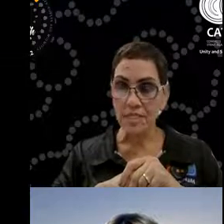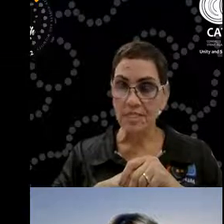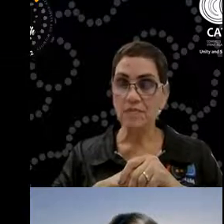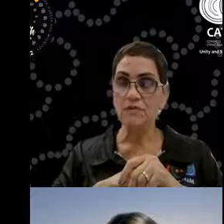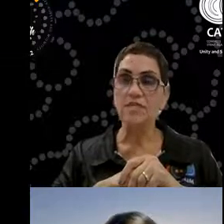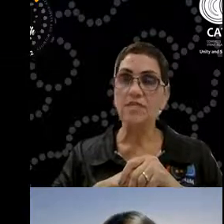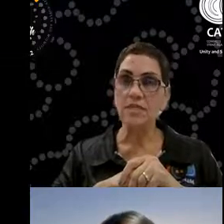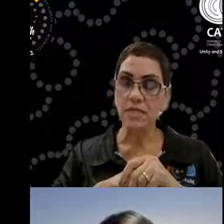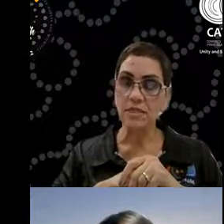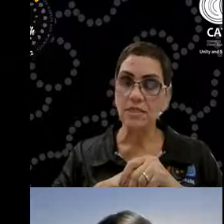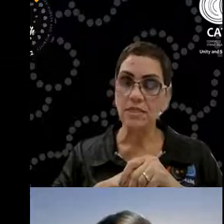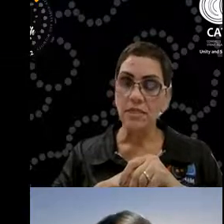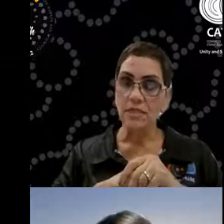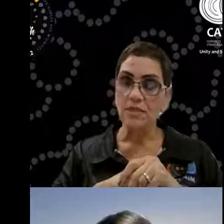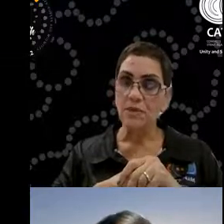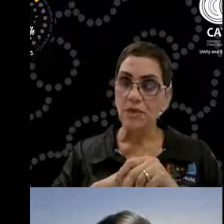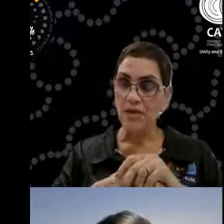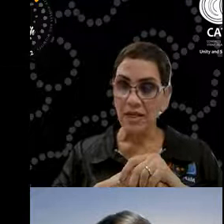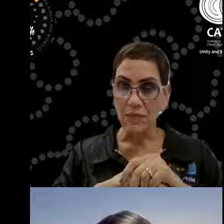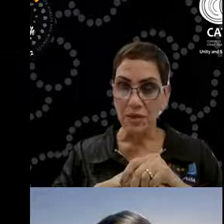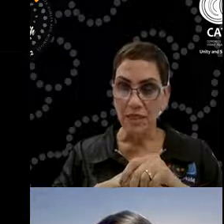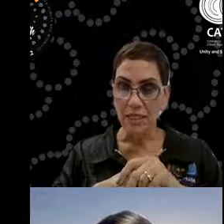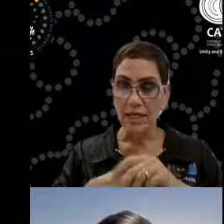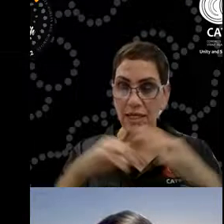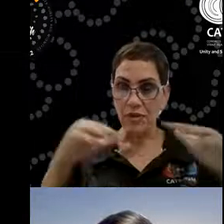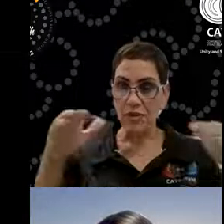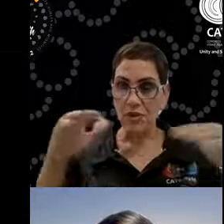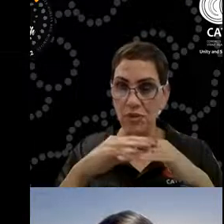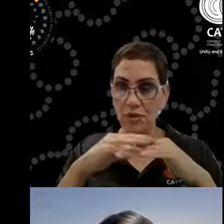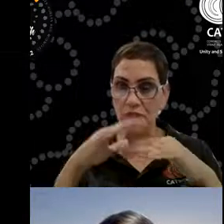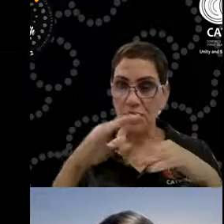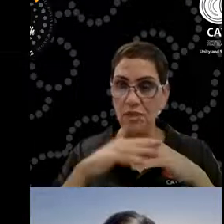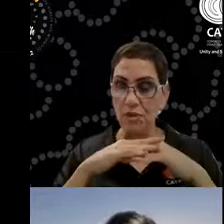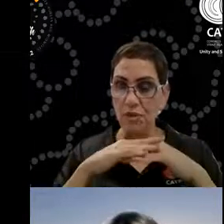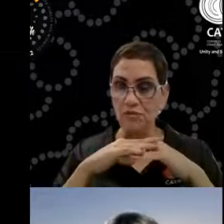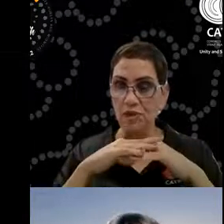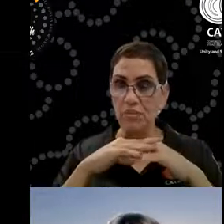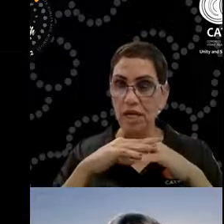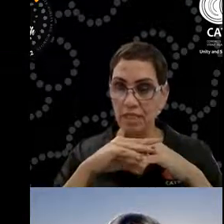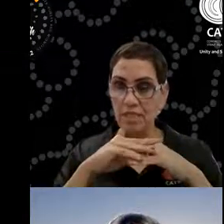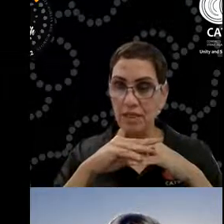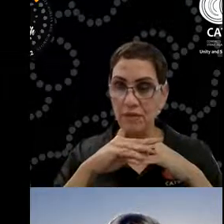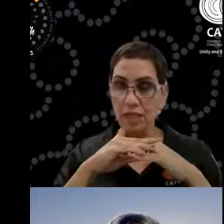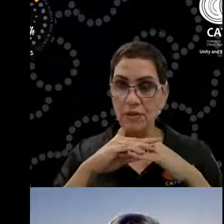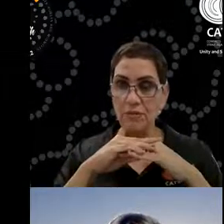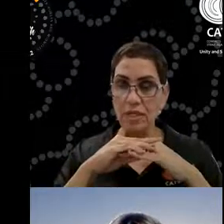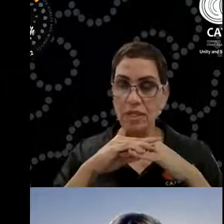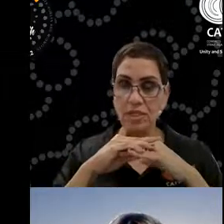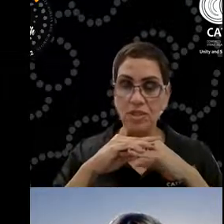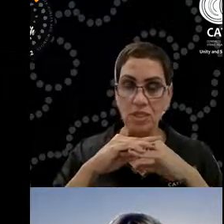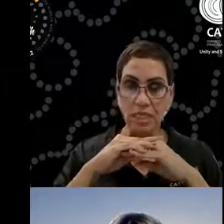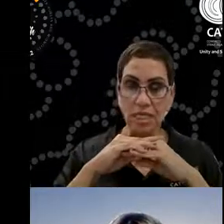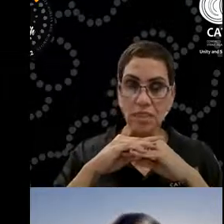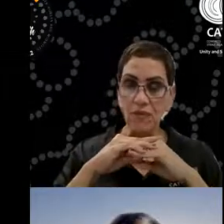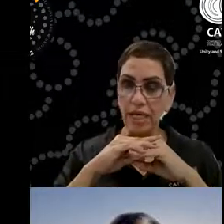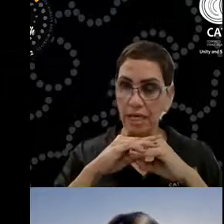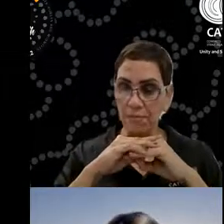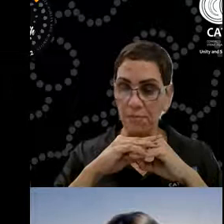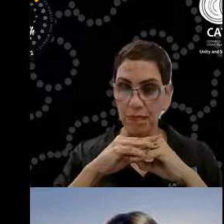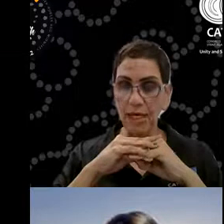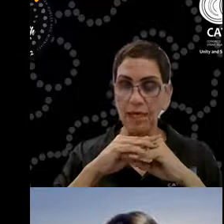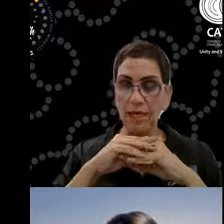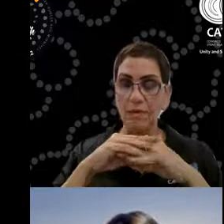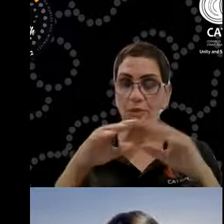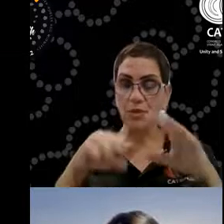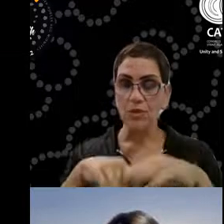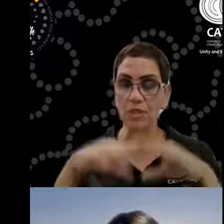for the 400 assessors of these standards. So we're not only working at individual nursing and midwifery practice level and the regulation standards